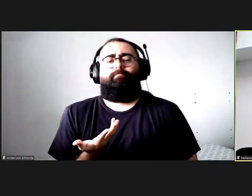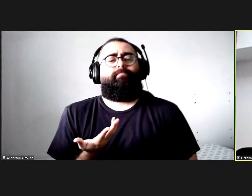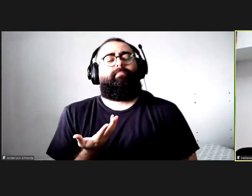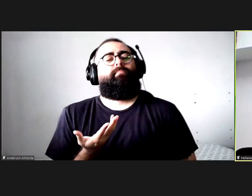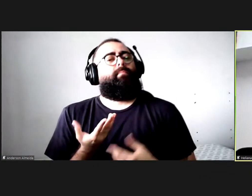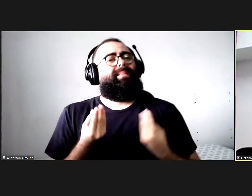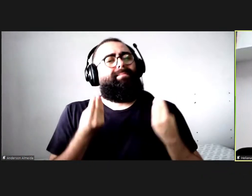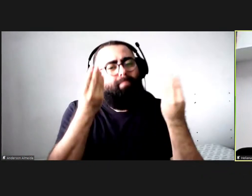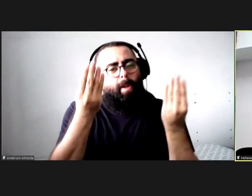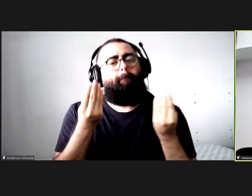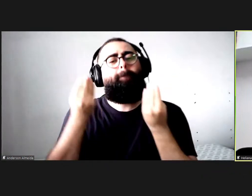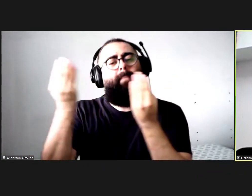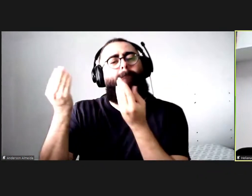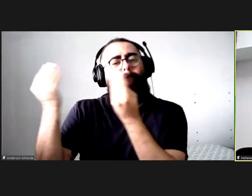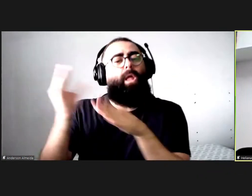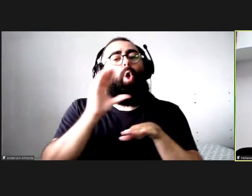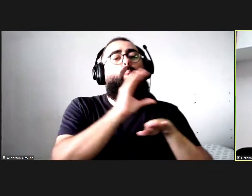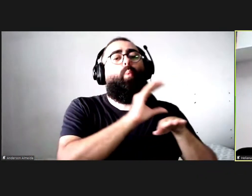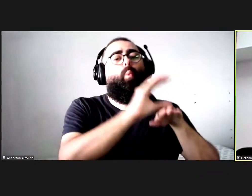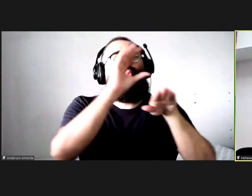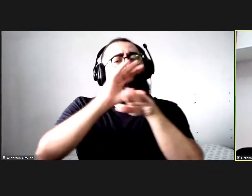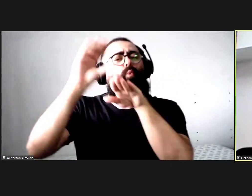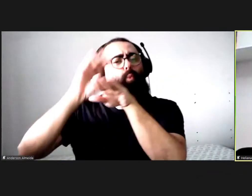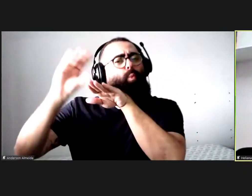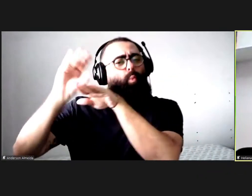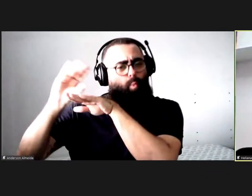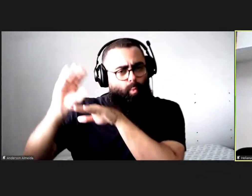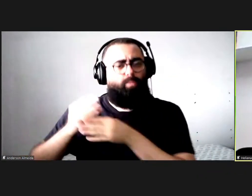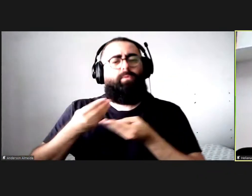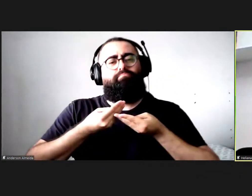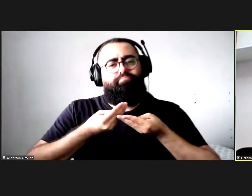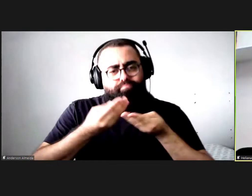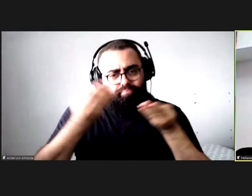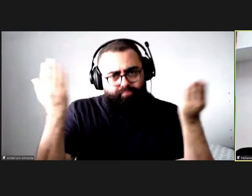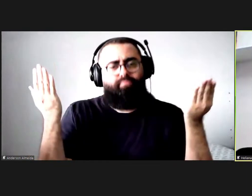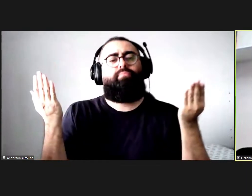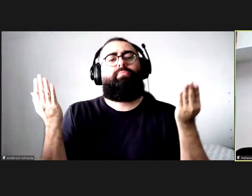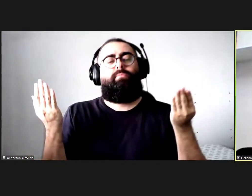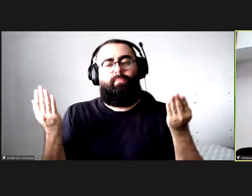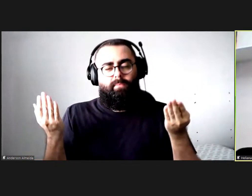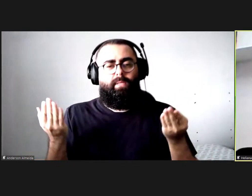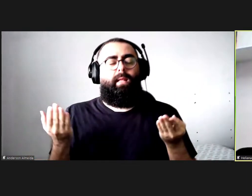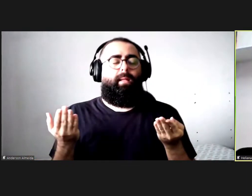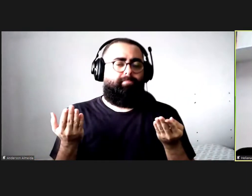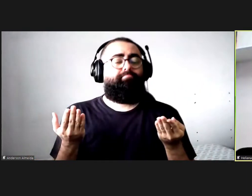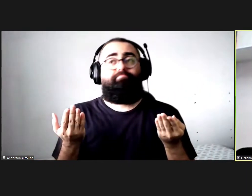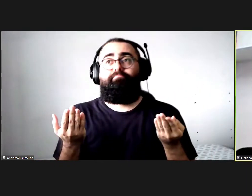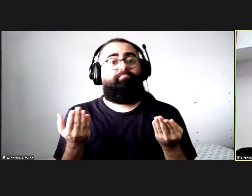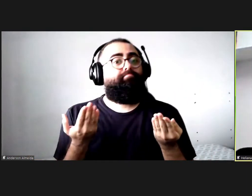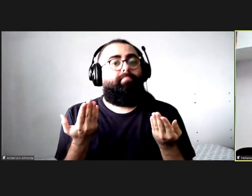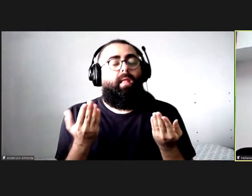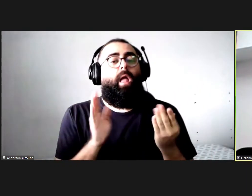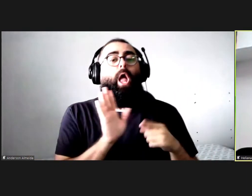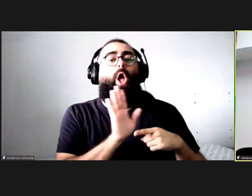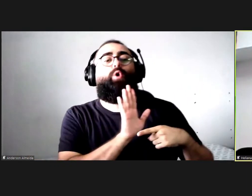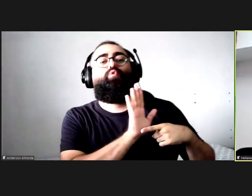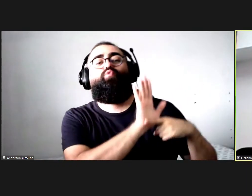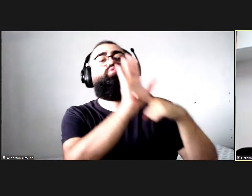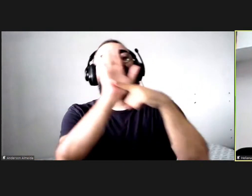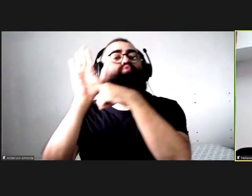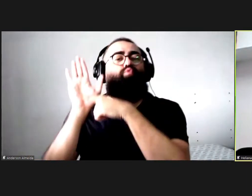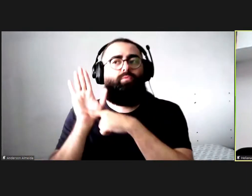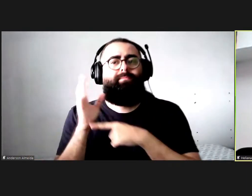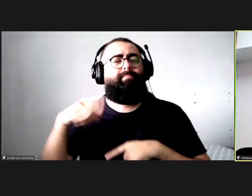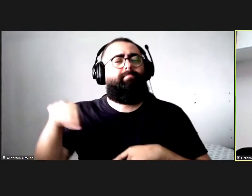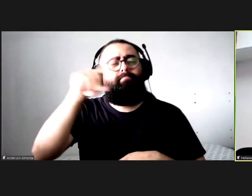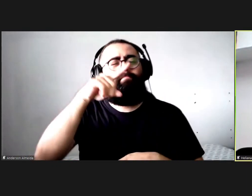courses, mini courses, throughout the year in order to advance our knowledge in the